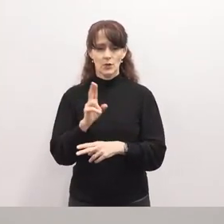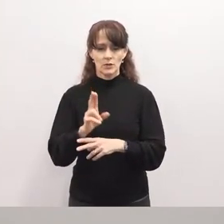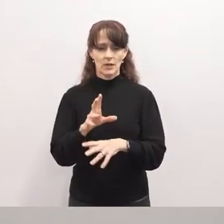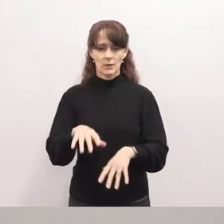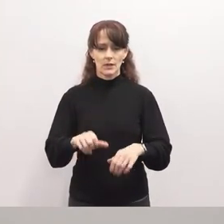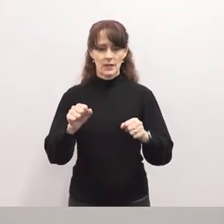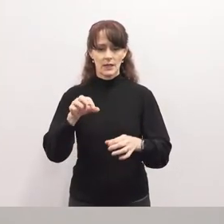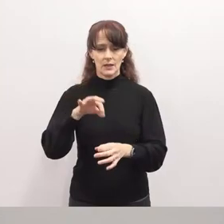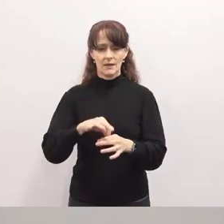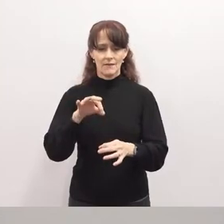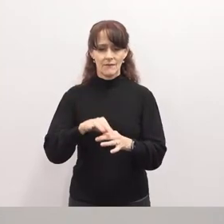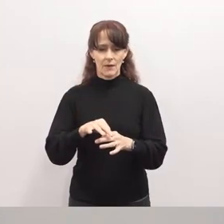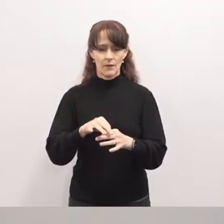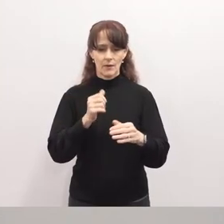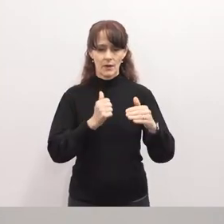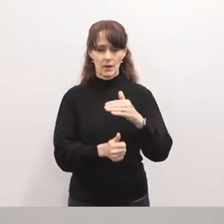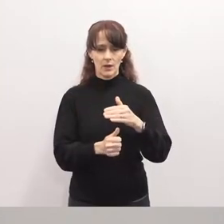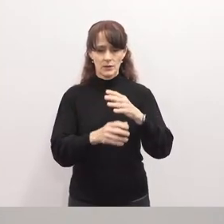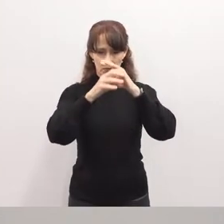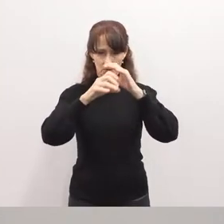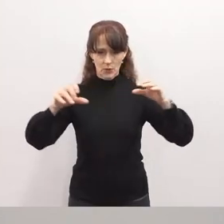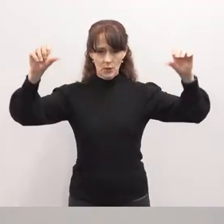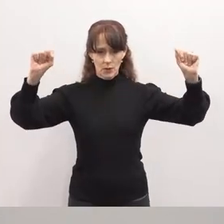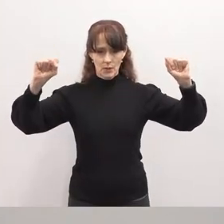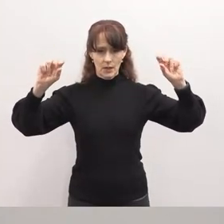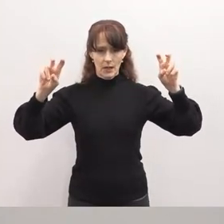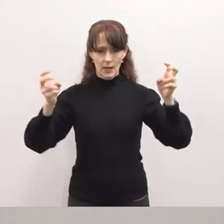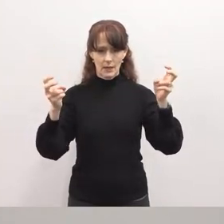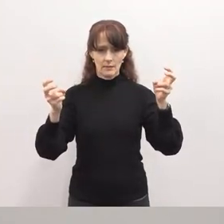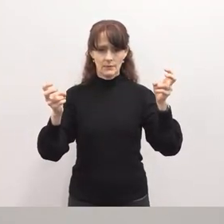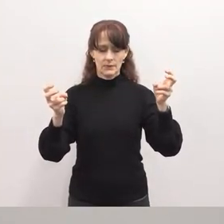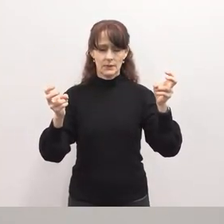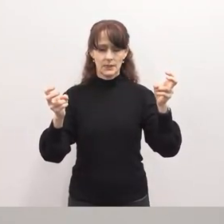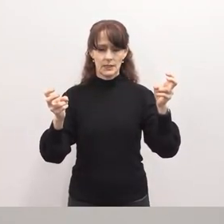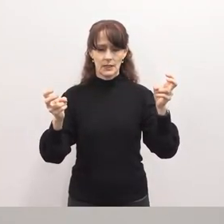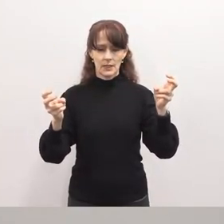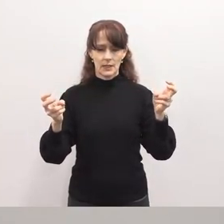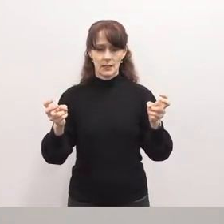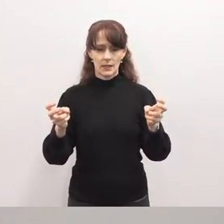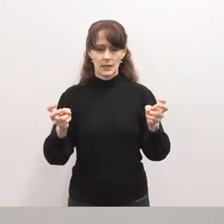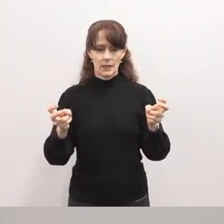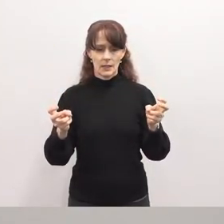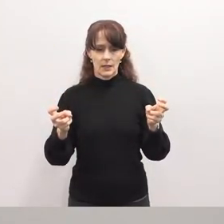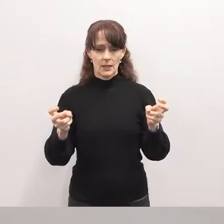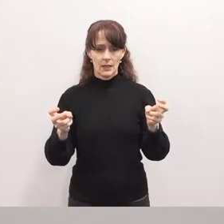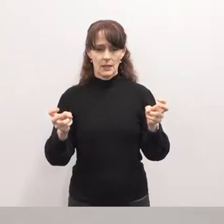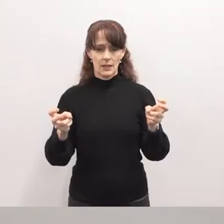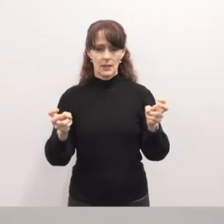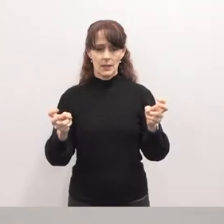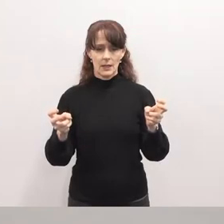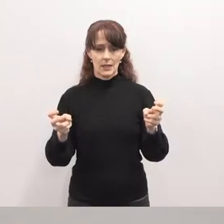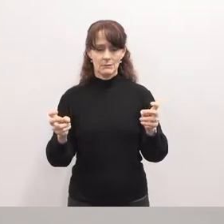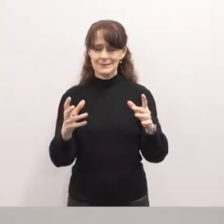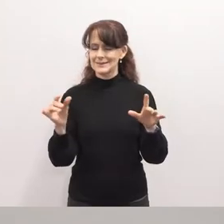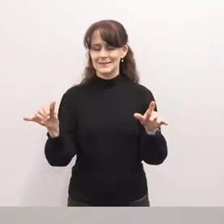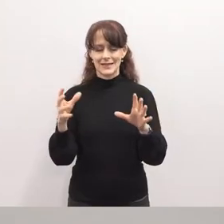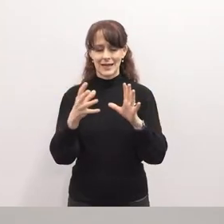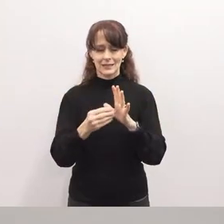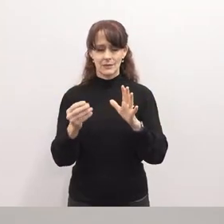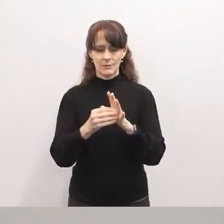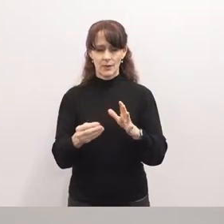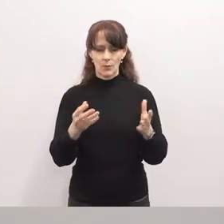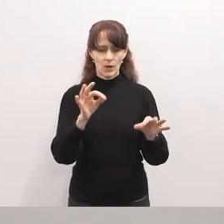this vote under the superintendent items, but it was a duplication of a vote. We vote in